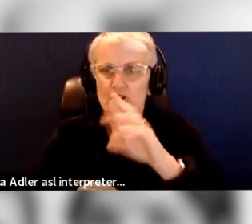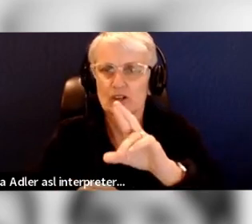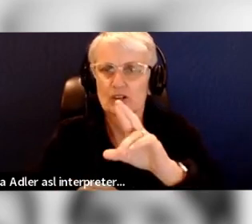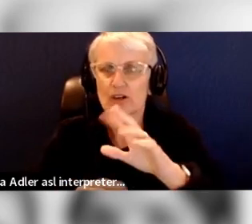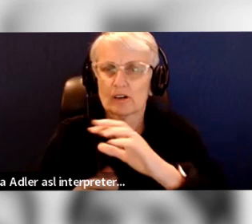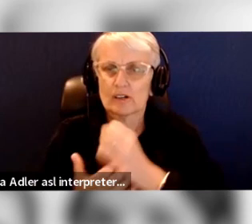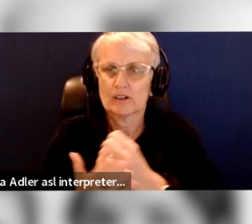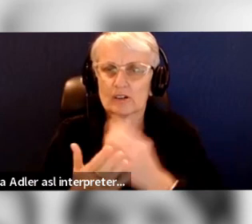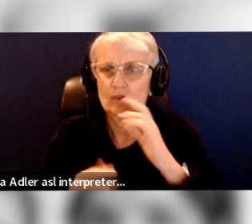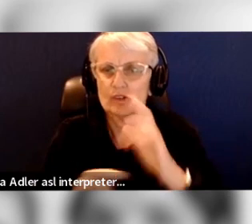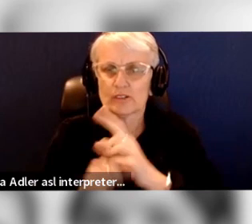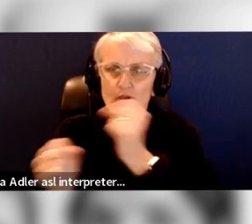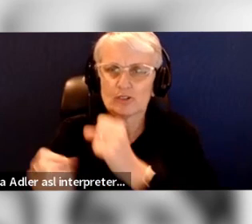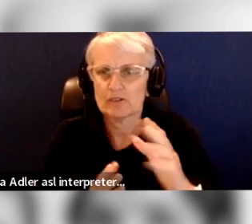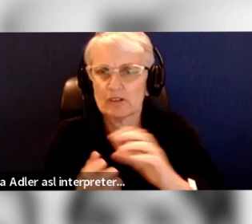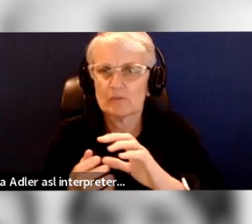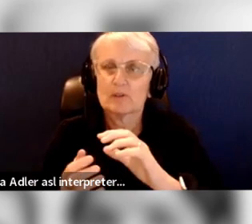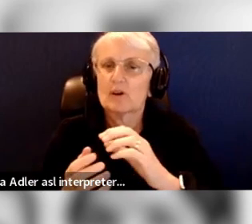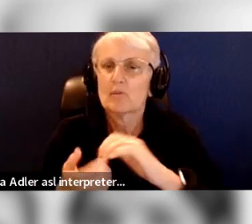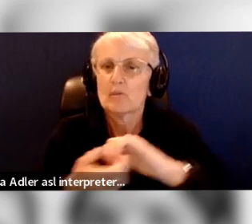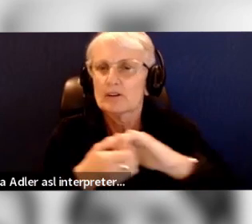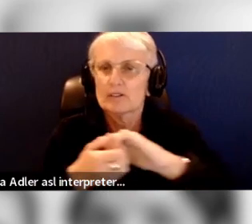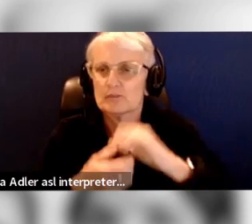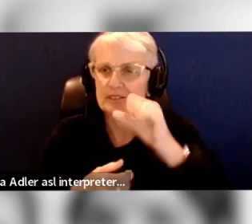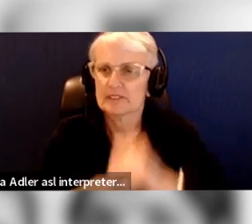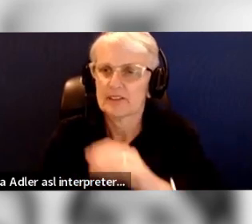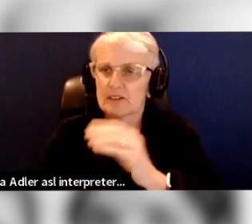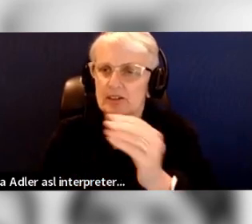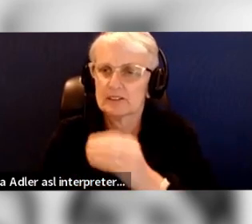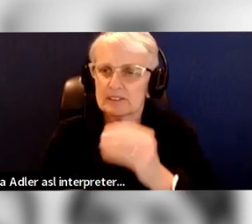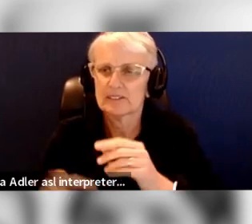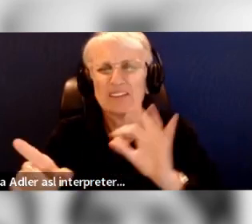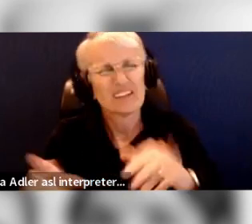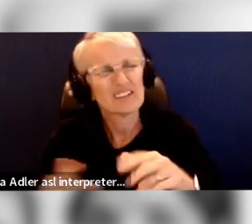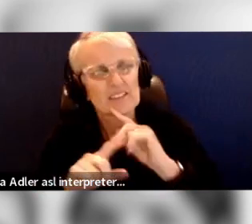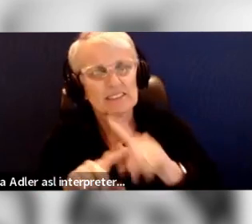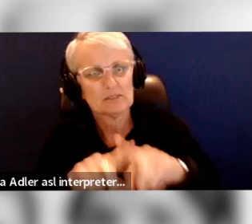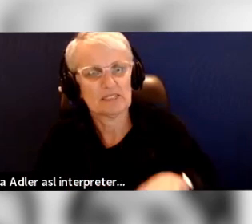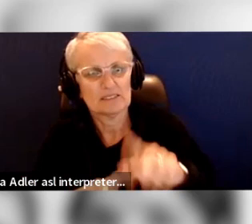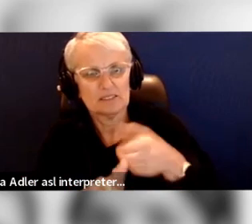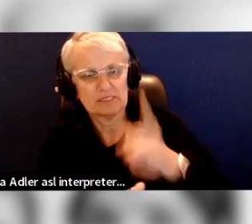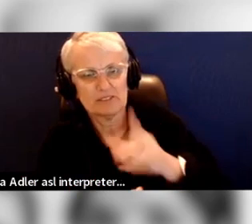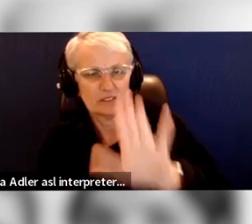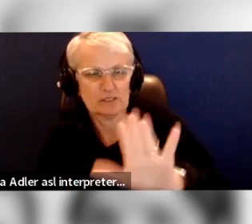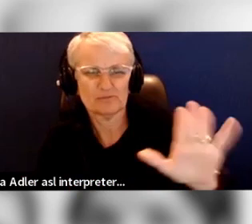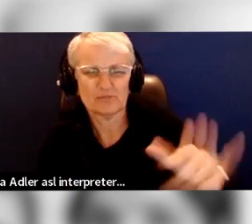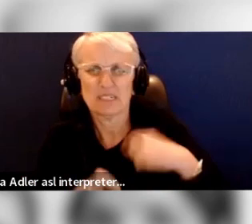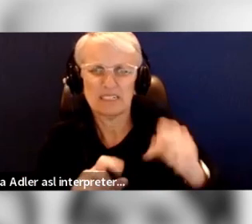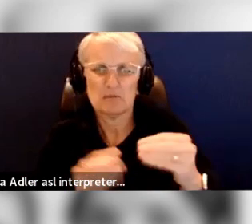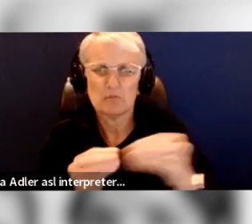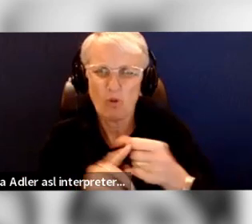find strategic partnerships in Southern Ontario. It's another situational specific question that I would need a little